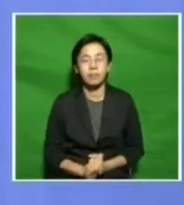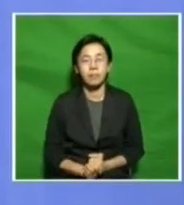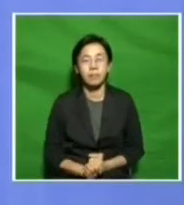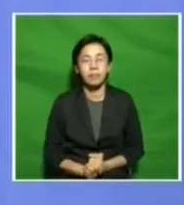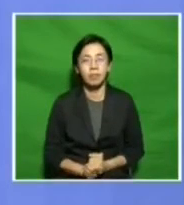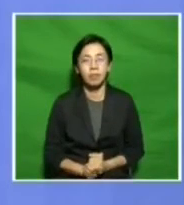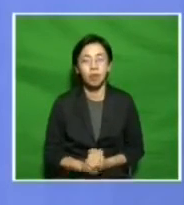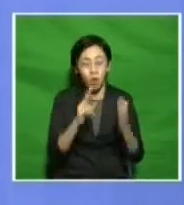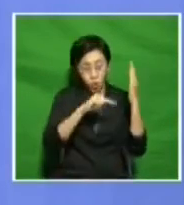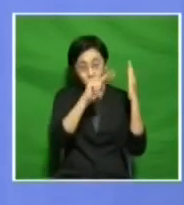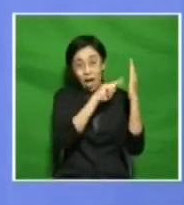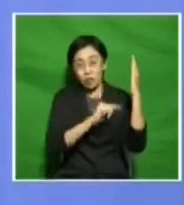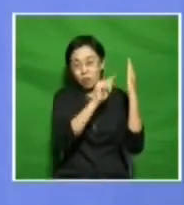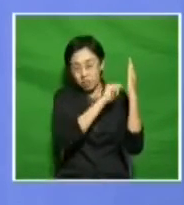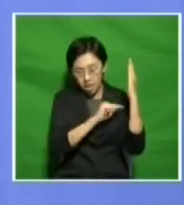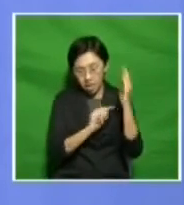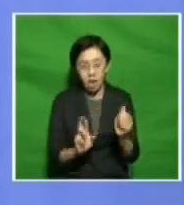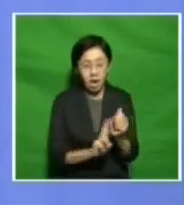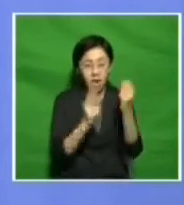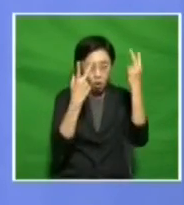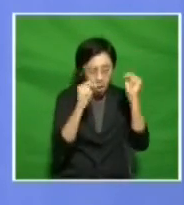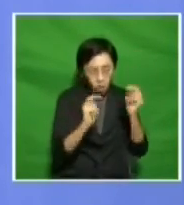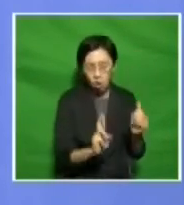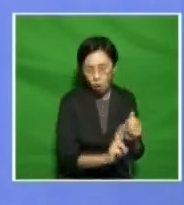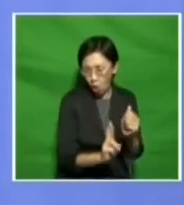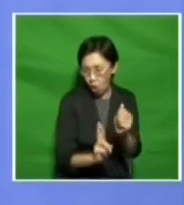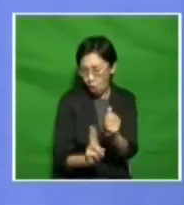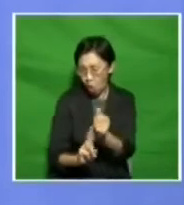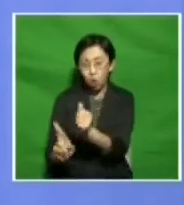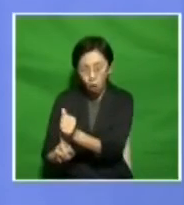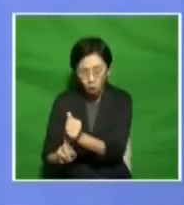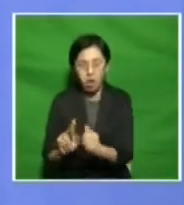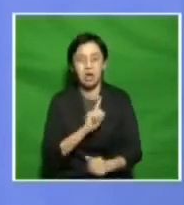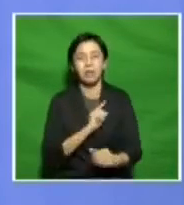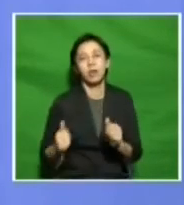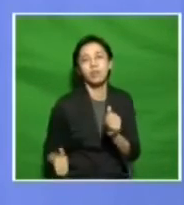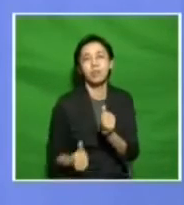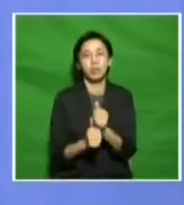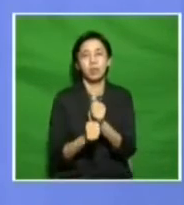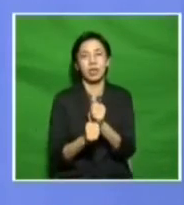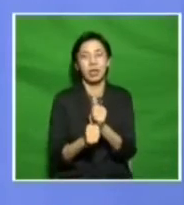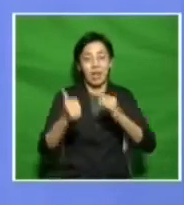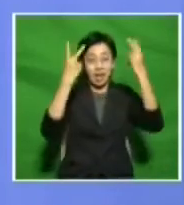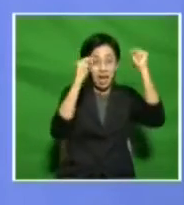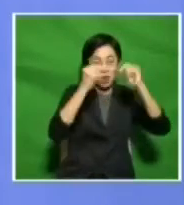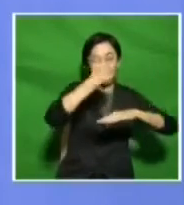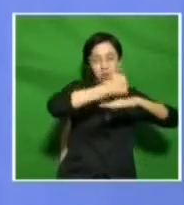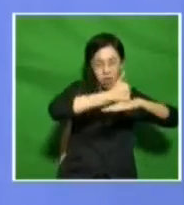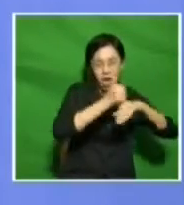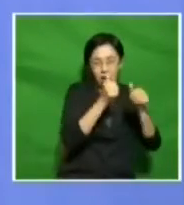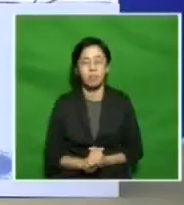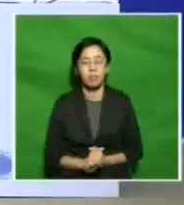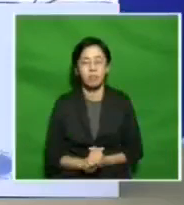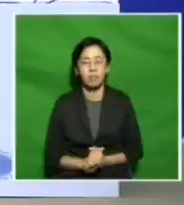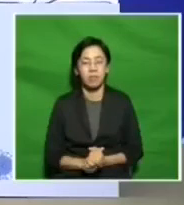emergency situation is for people to stay at home and to work from home and to keep social distancing. But